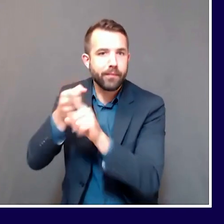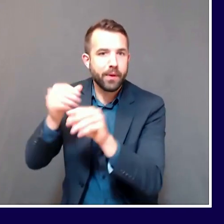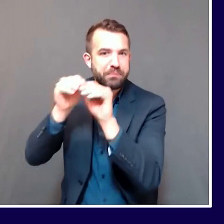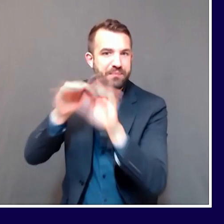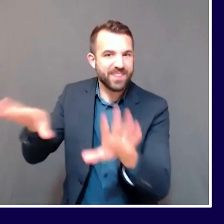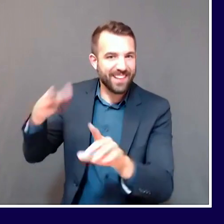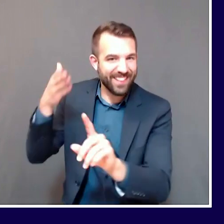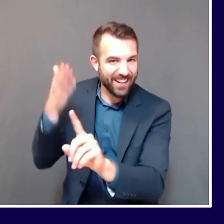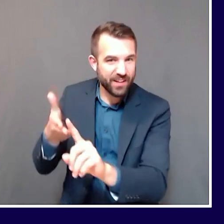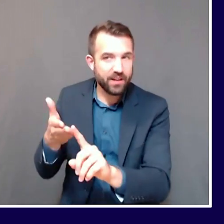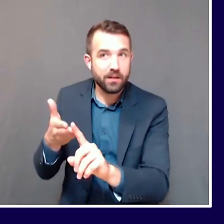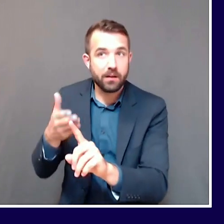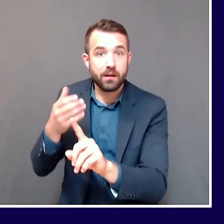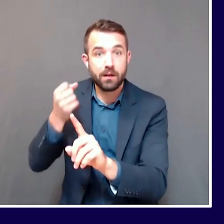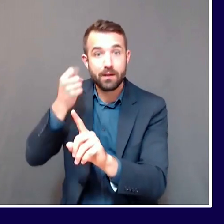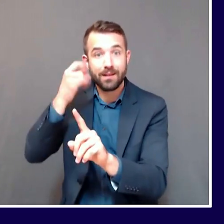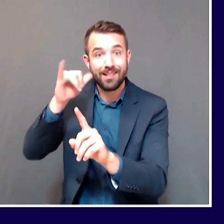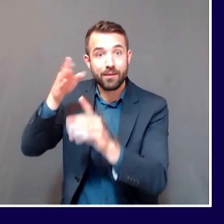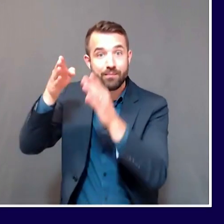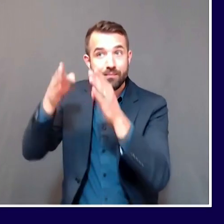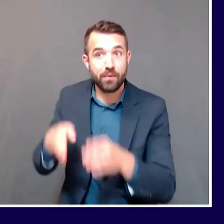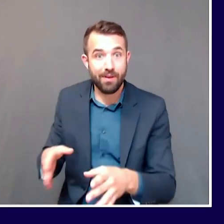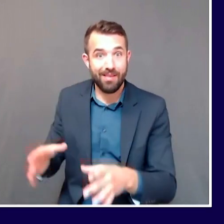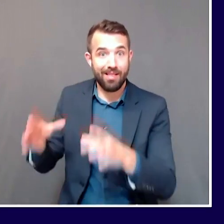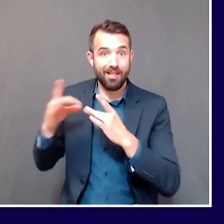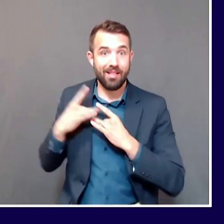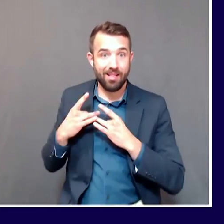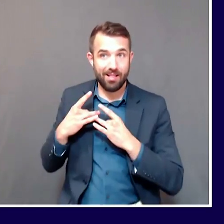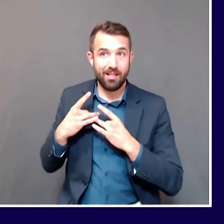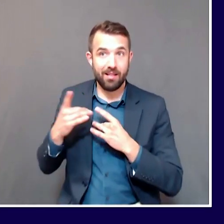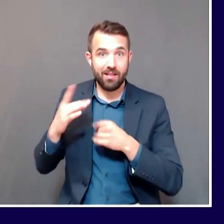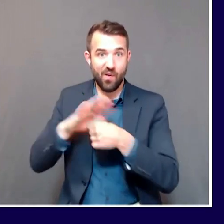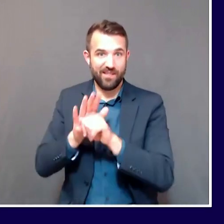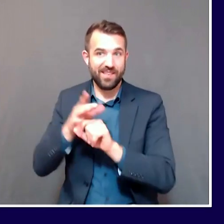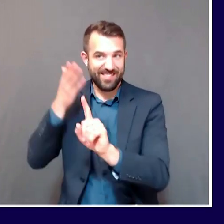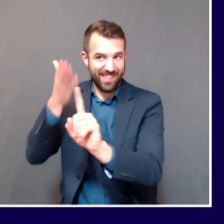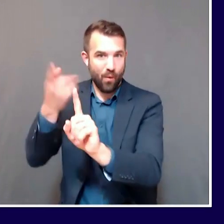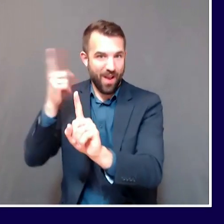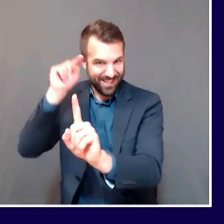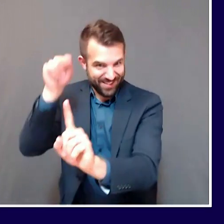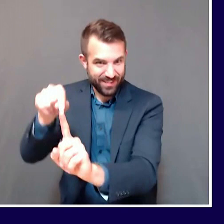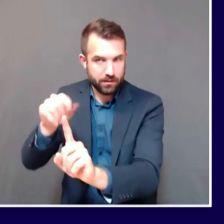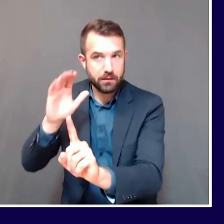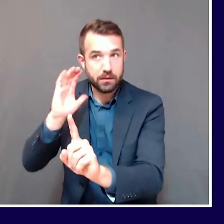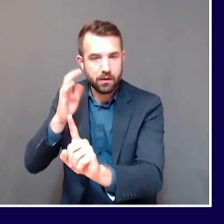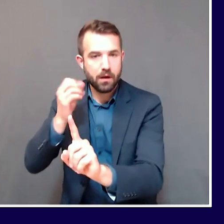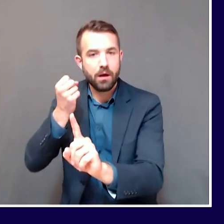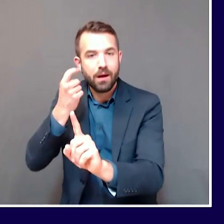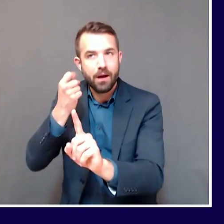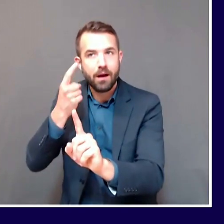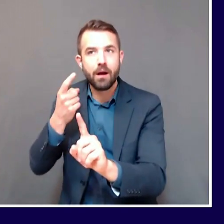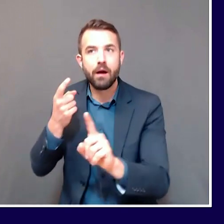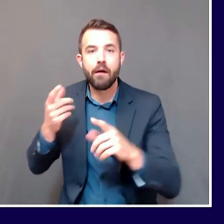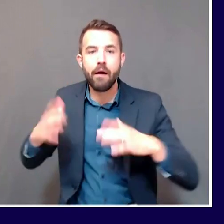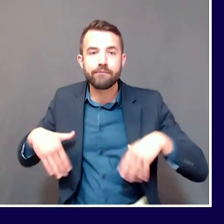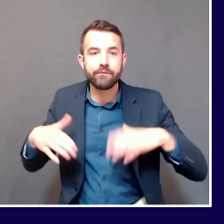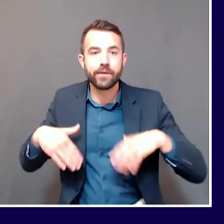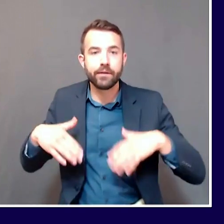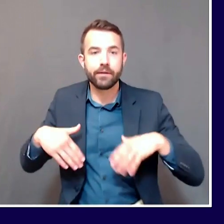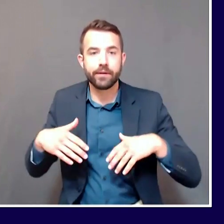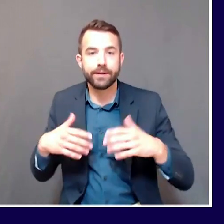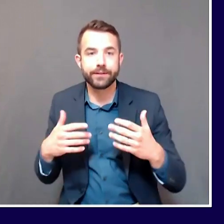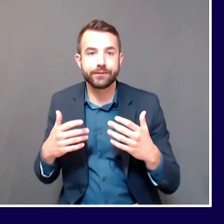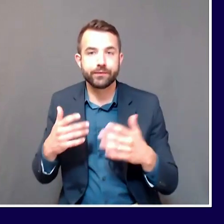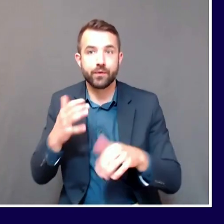qualify for the facility's healthcare plan or for paid leave. So now she's having to deal with all of the bills without